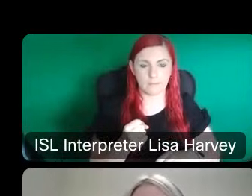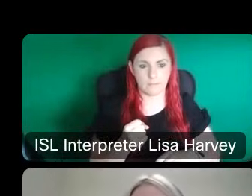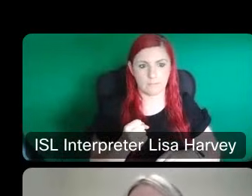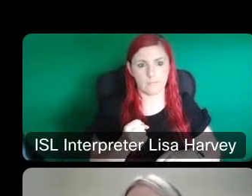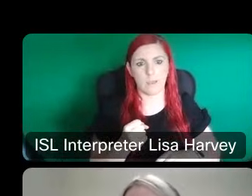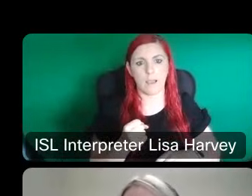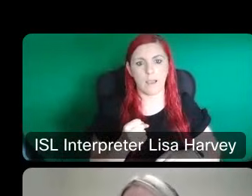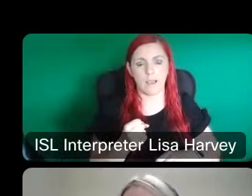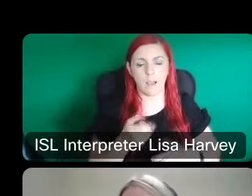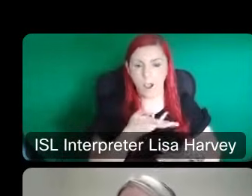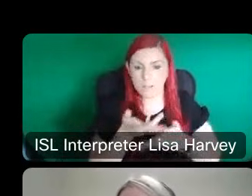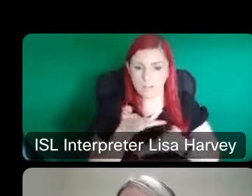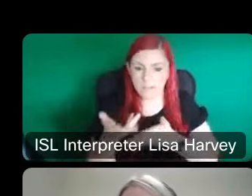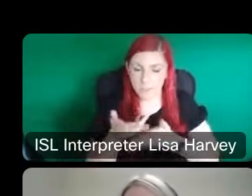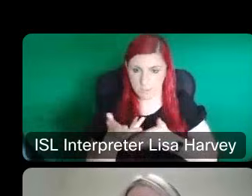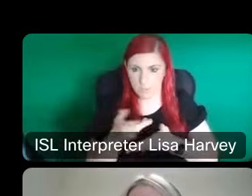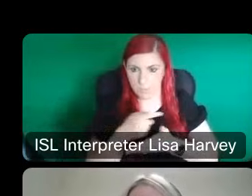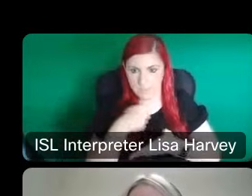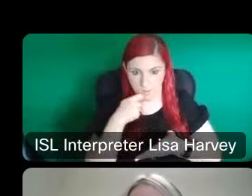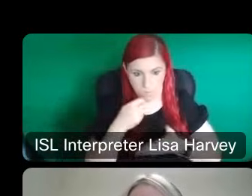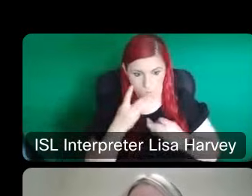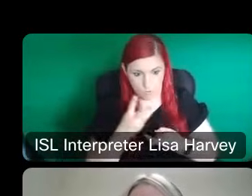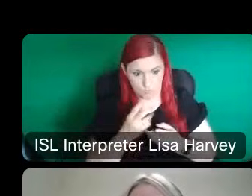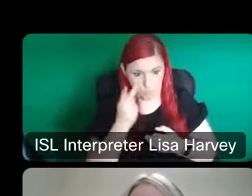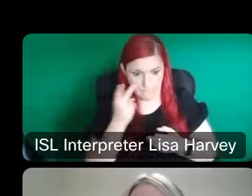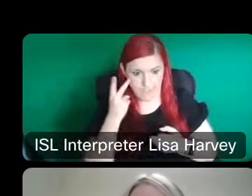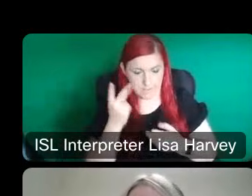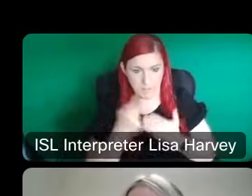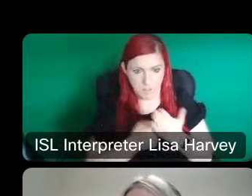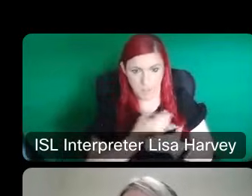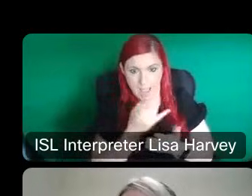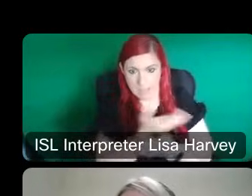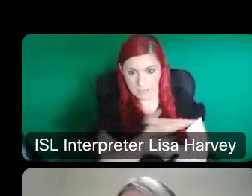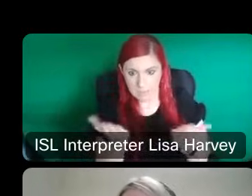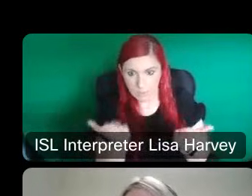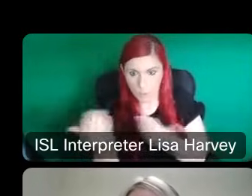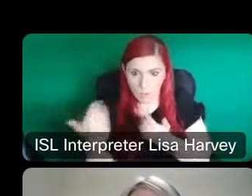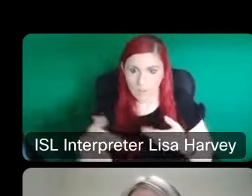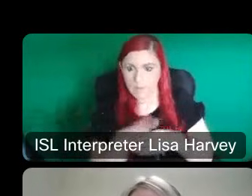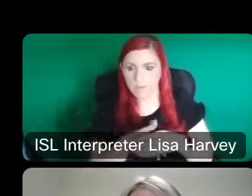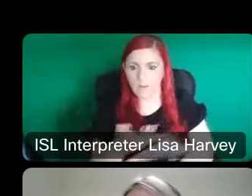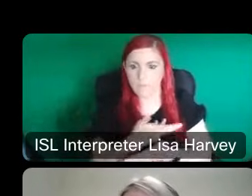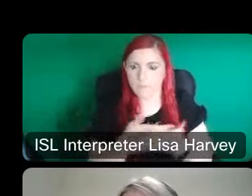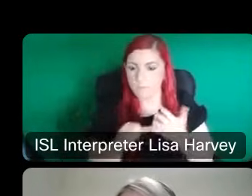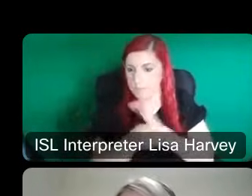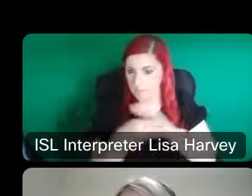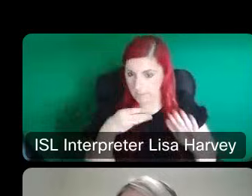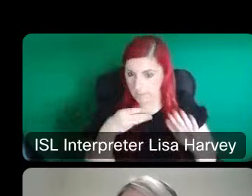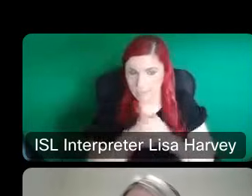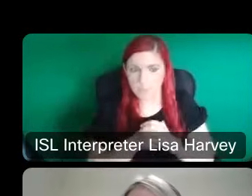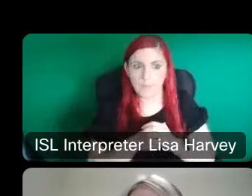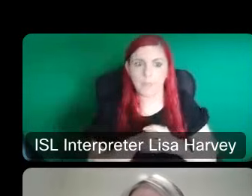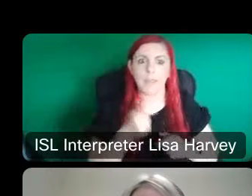for consultation. It was out for consultation over a 6-week period. That consultation was obviously